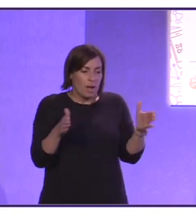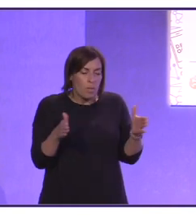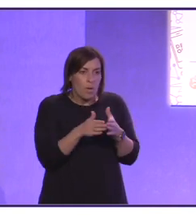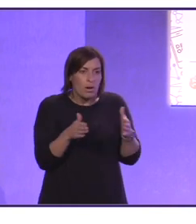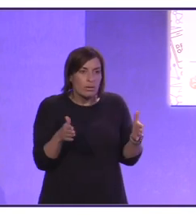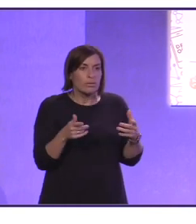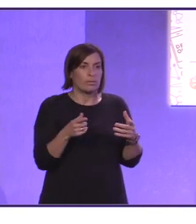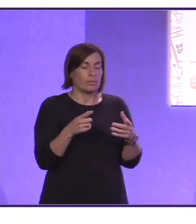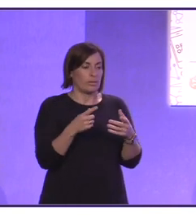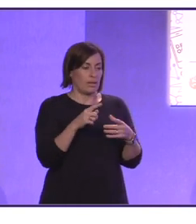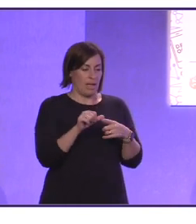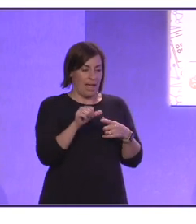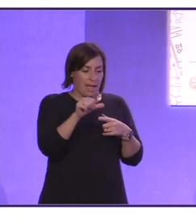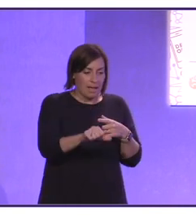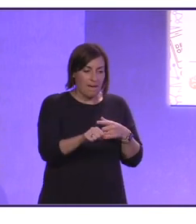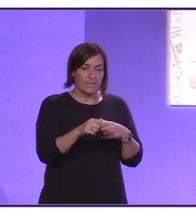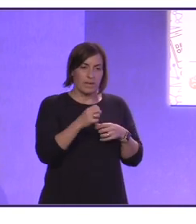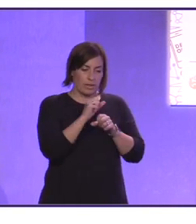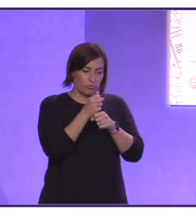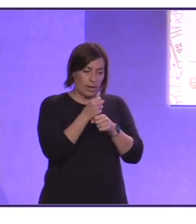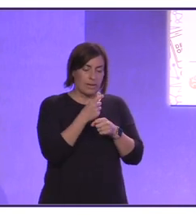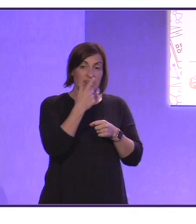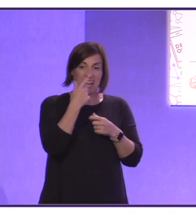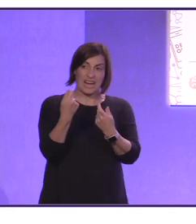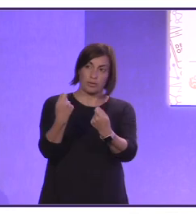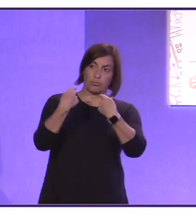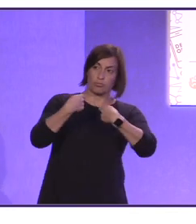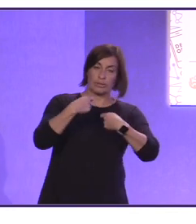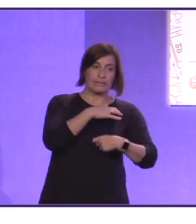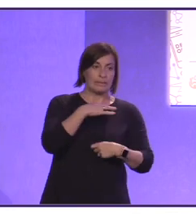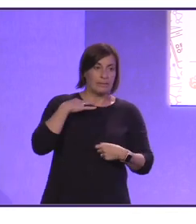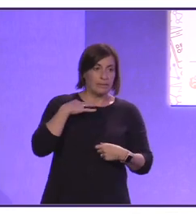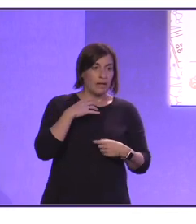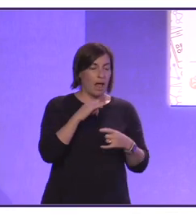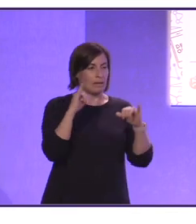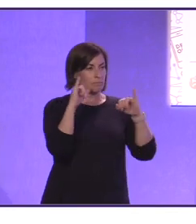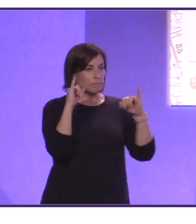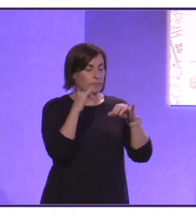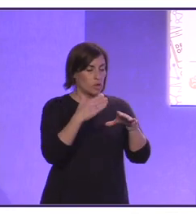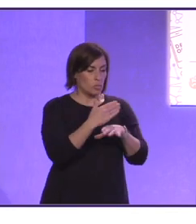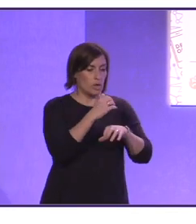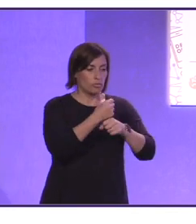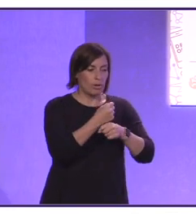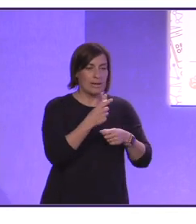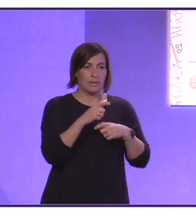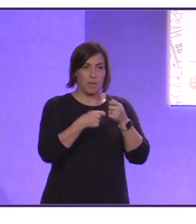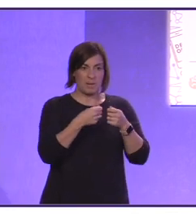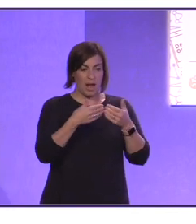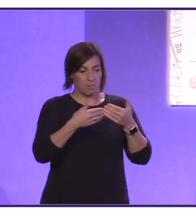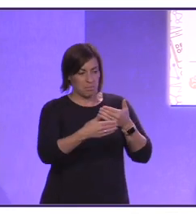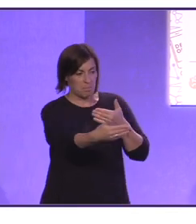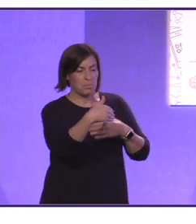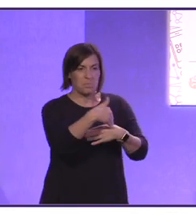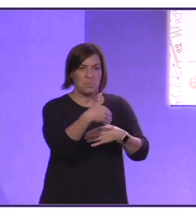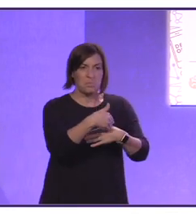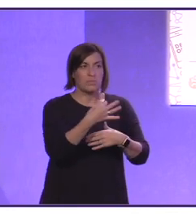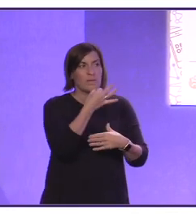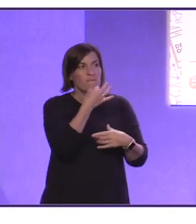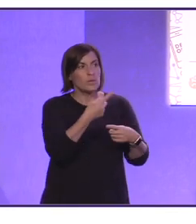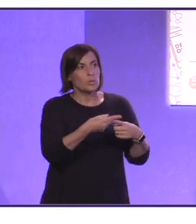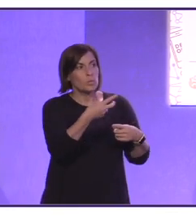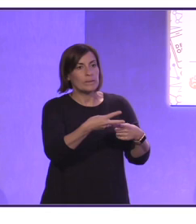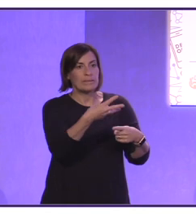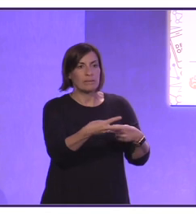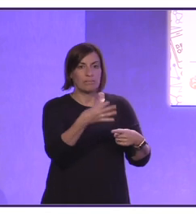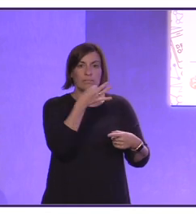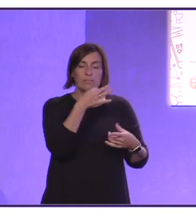vary hugely. Some people are treated for chronic work stress where the after effects last for a few weeks, a few